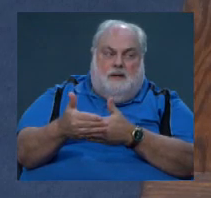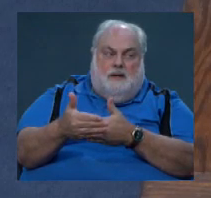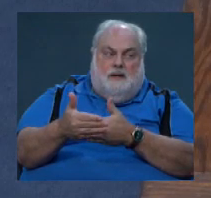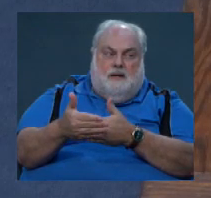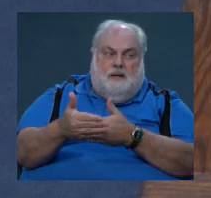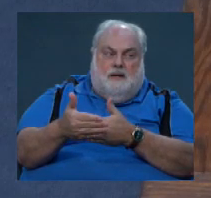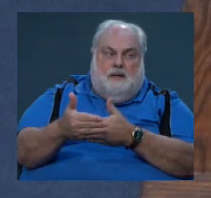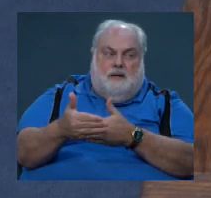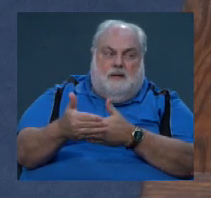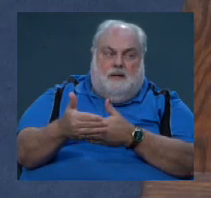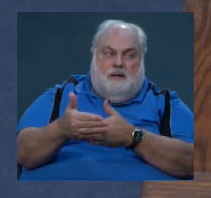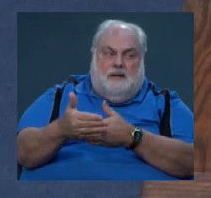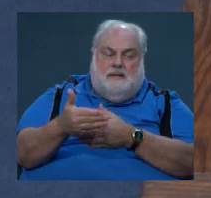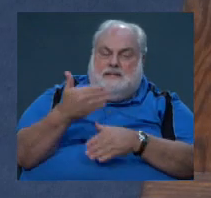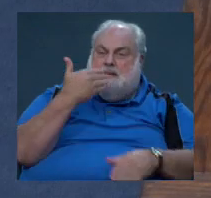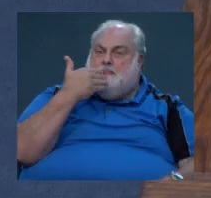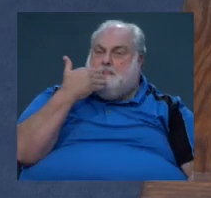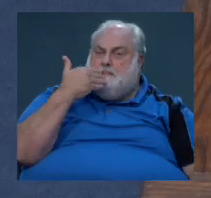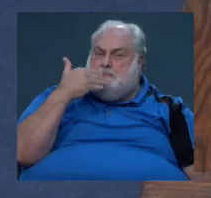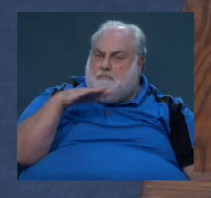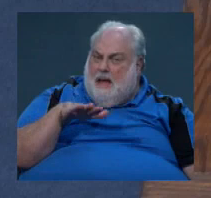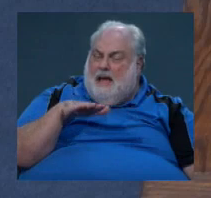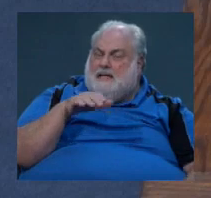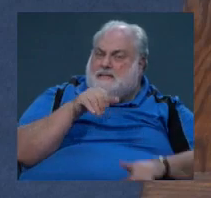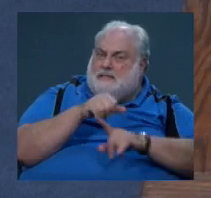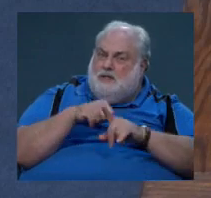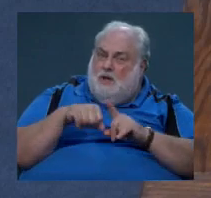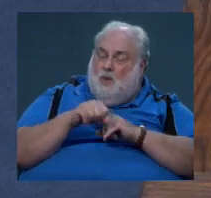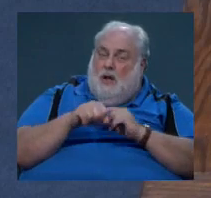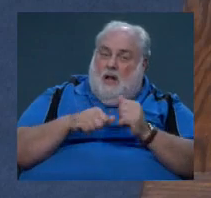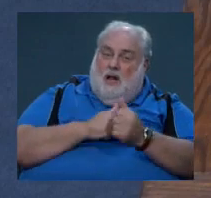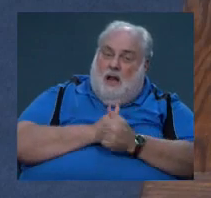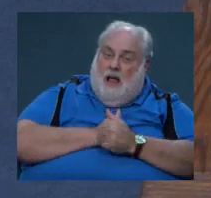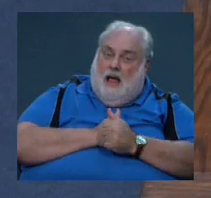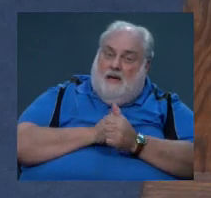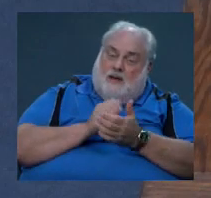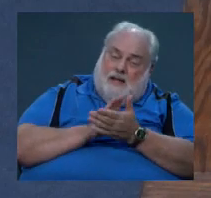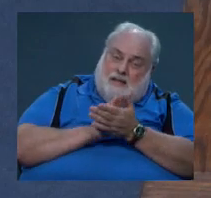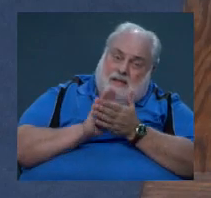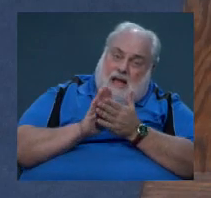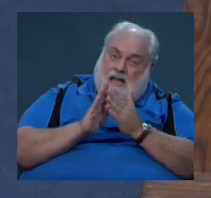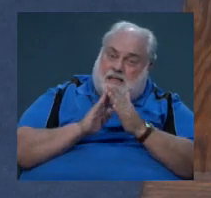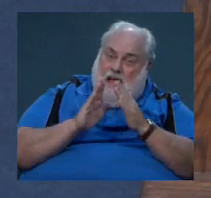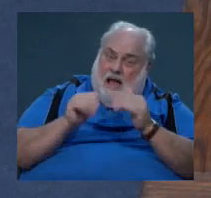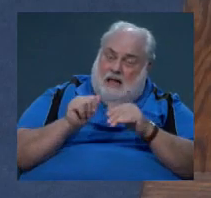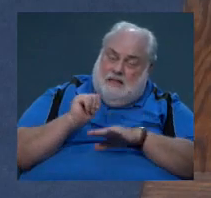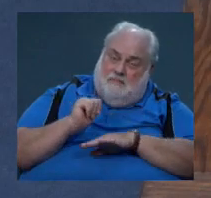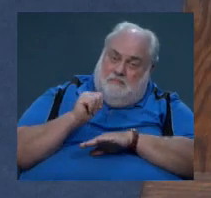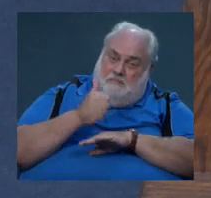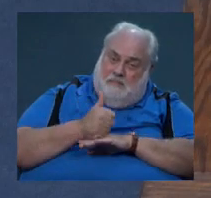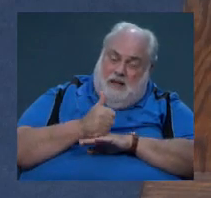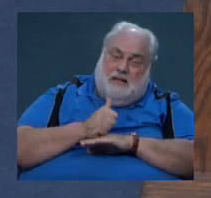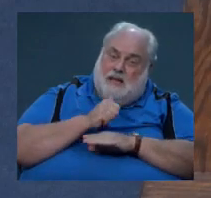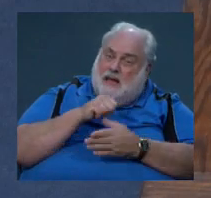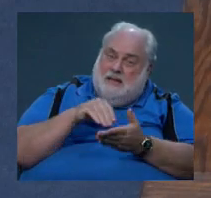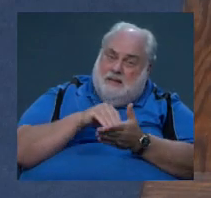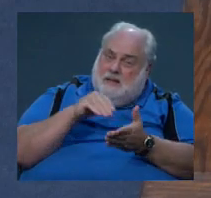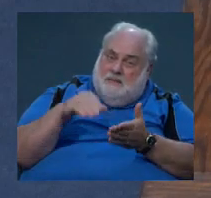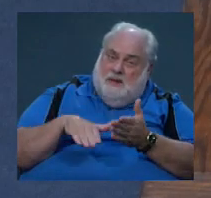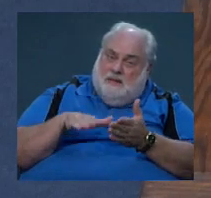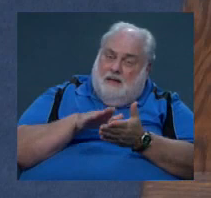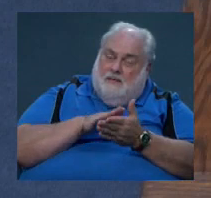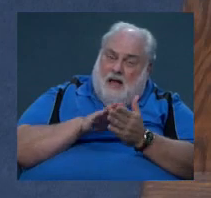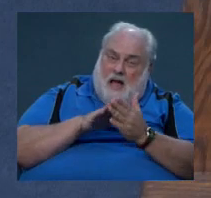It's just a bad situation. We'd love to have somebody build a nice house there. I don't mean an expensive house,